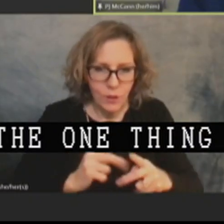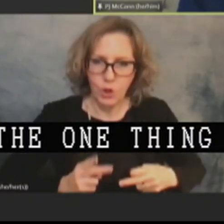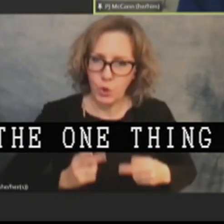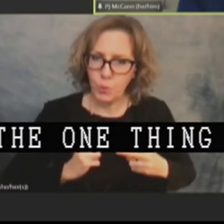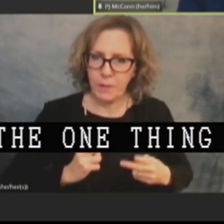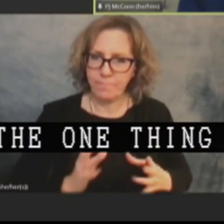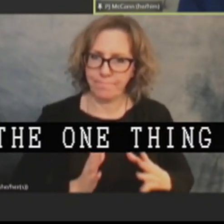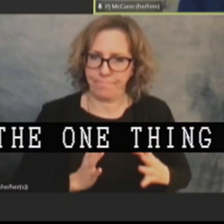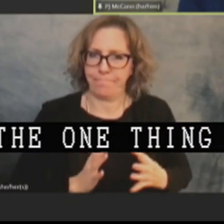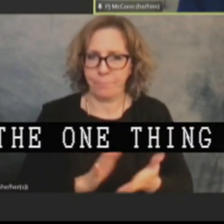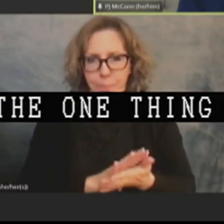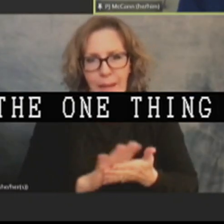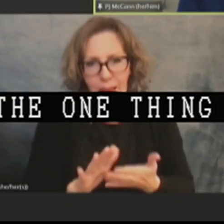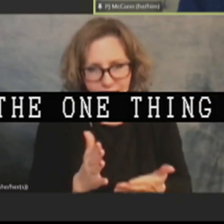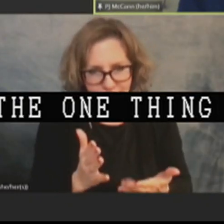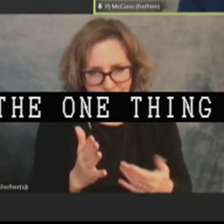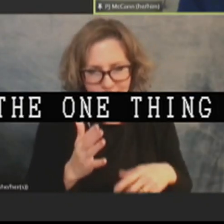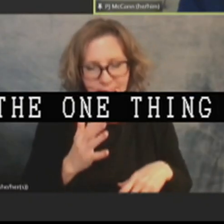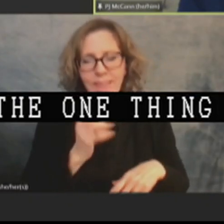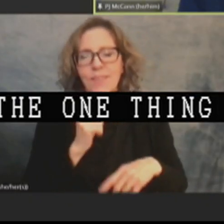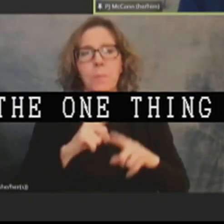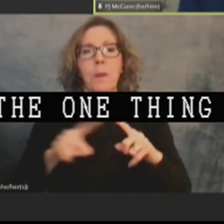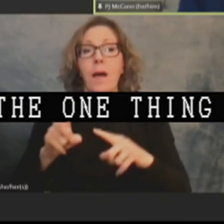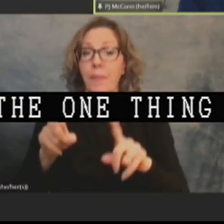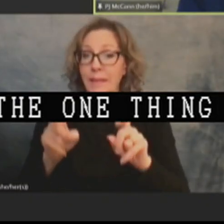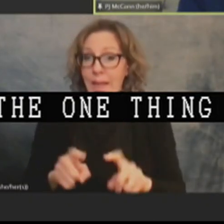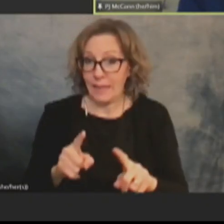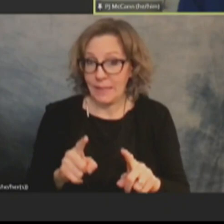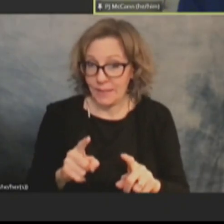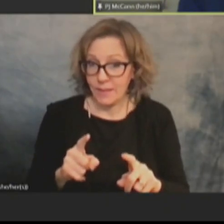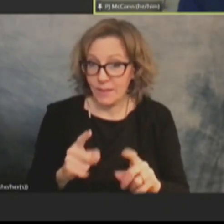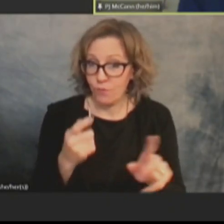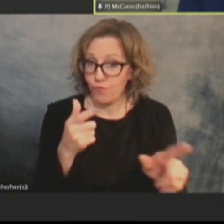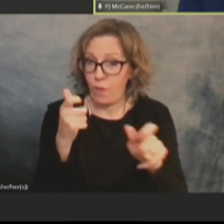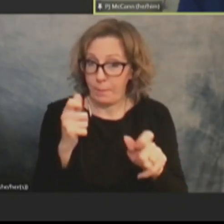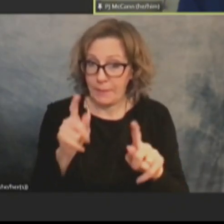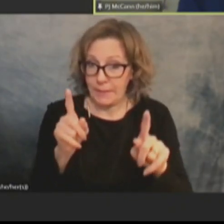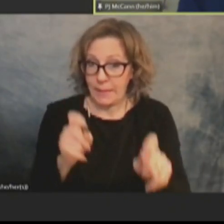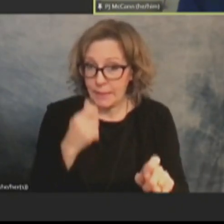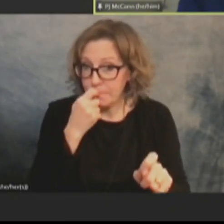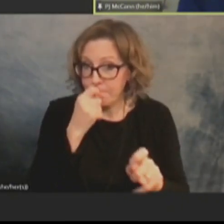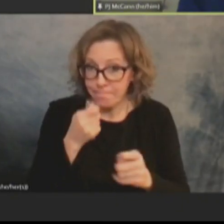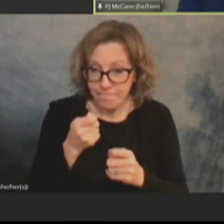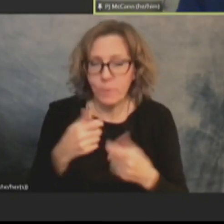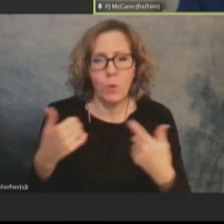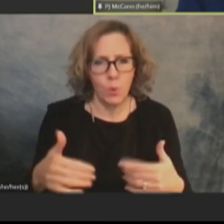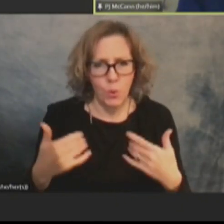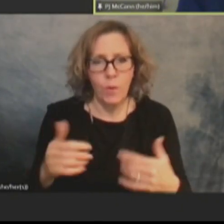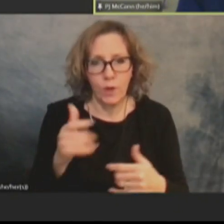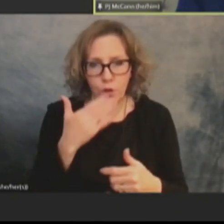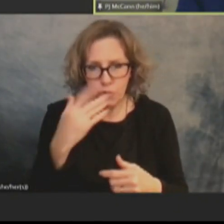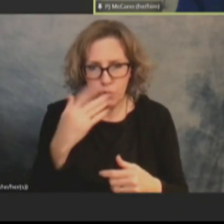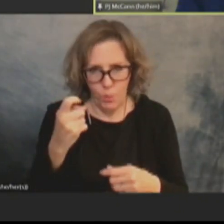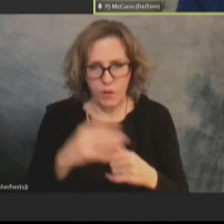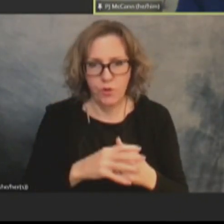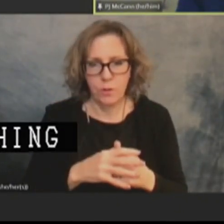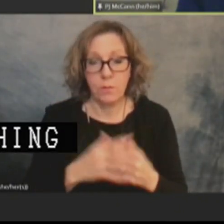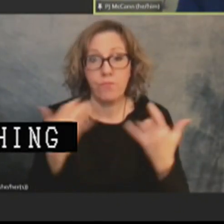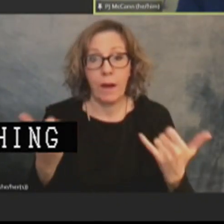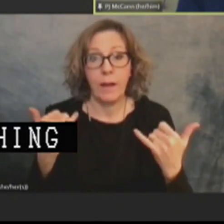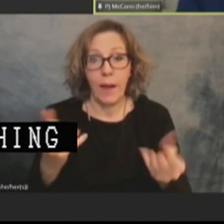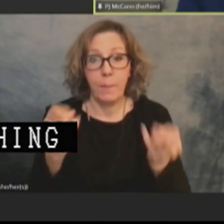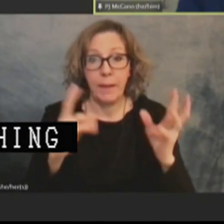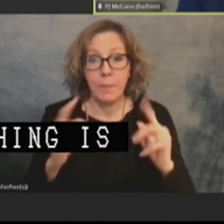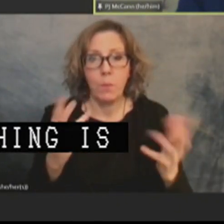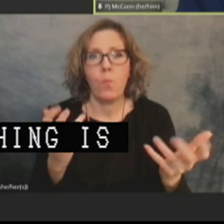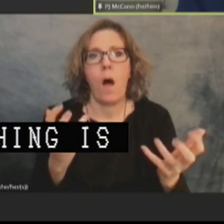kit suggestion, I think that's a great one. As you know, the demand for these kits is enormous. We had 500,000 to